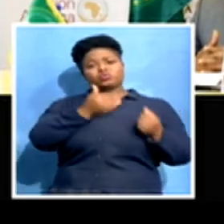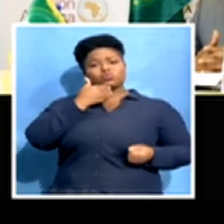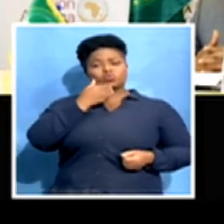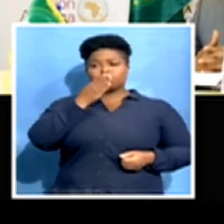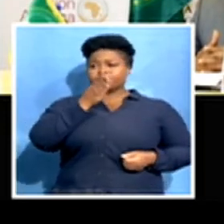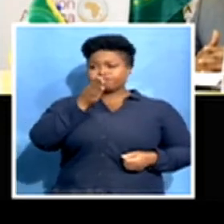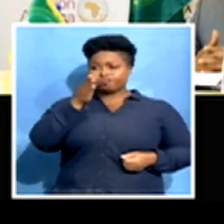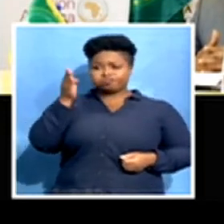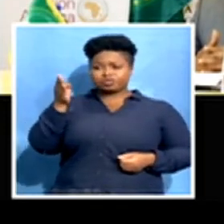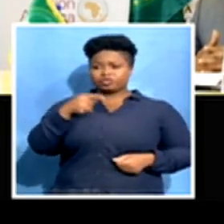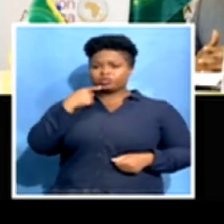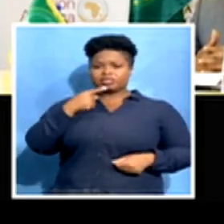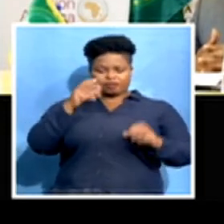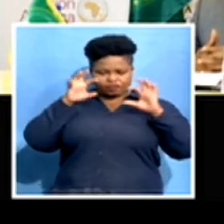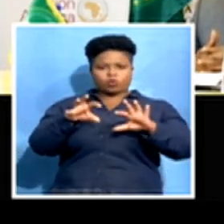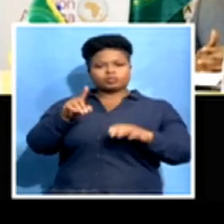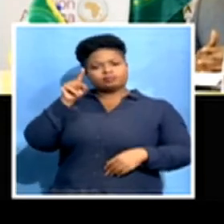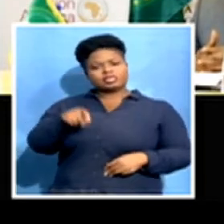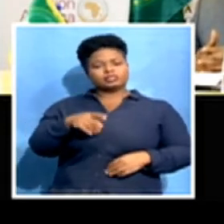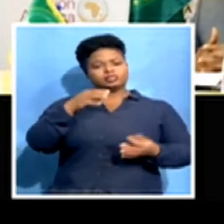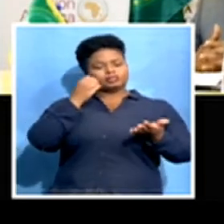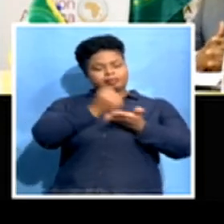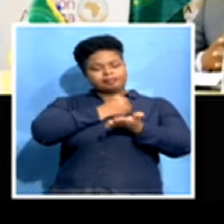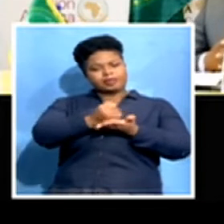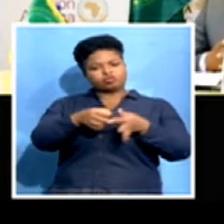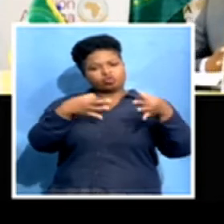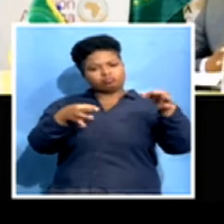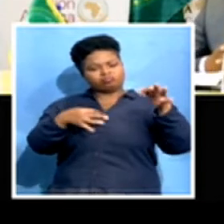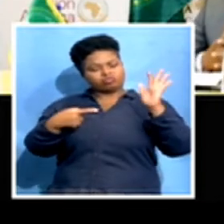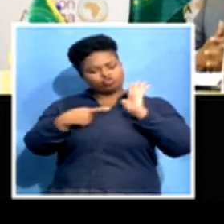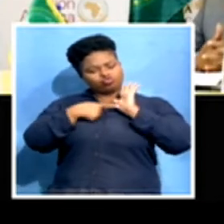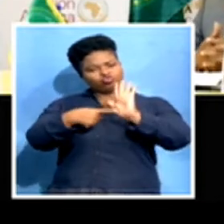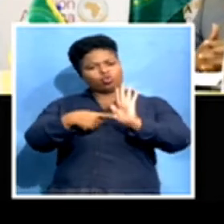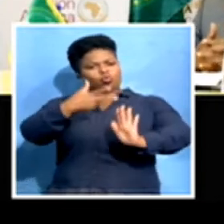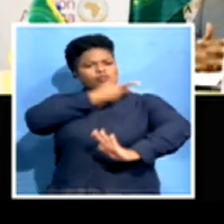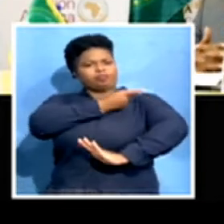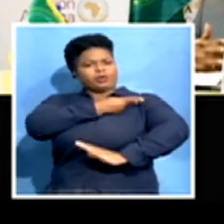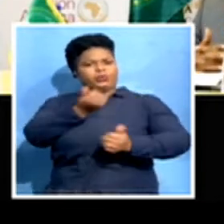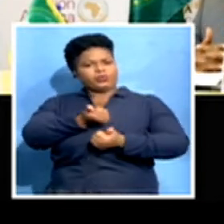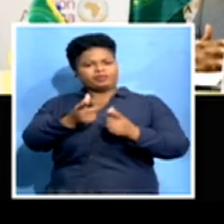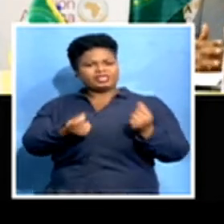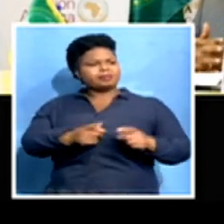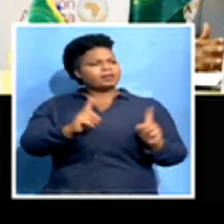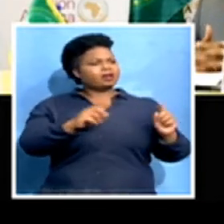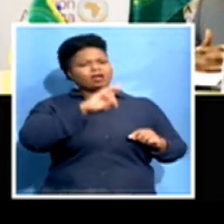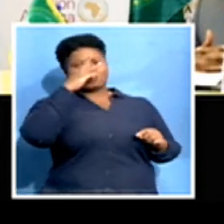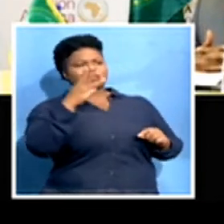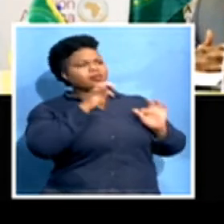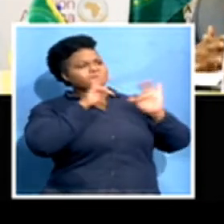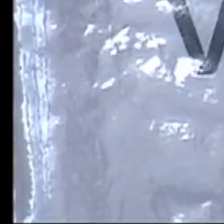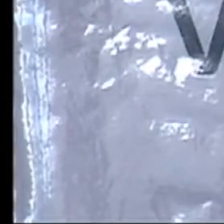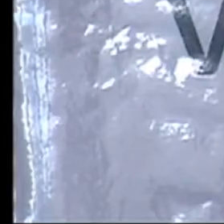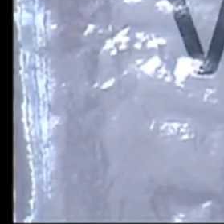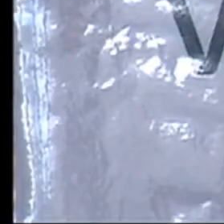requirement of vaccine immunization certificates, whereas the rest of the world has not had the chance to have access to